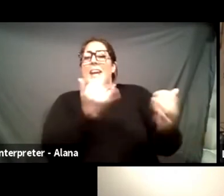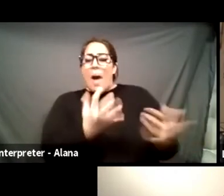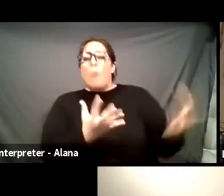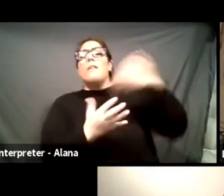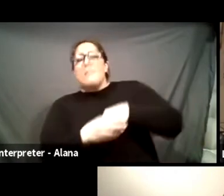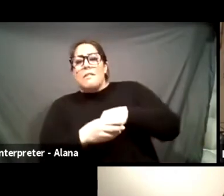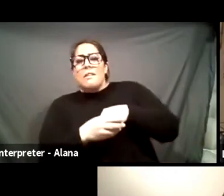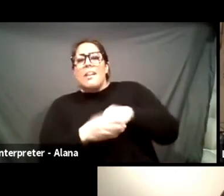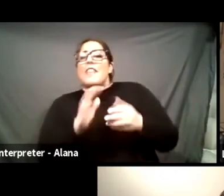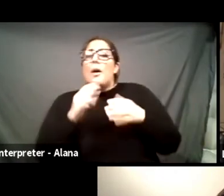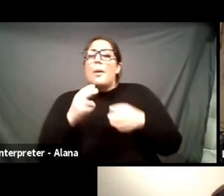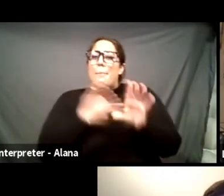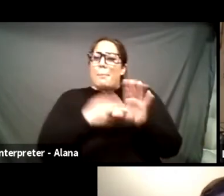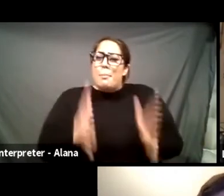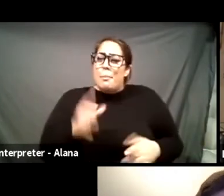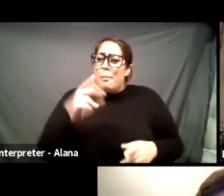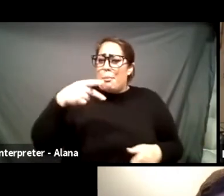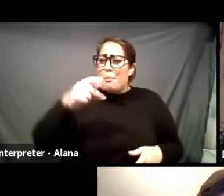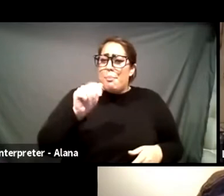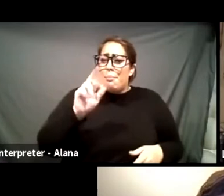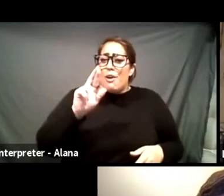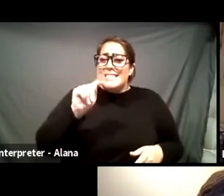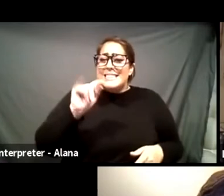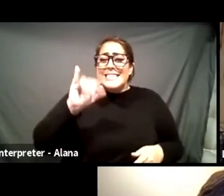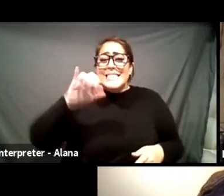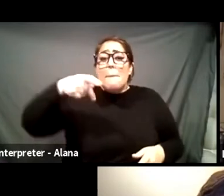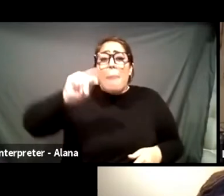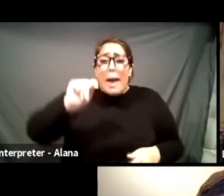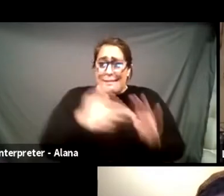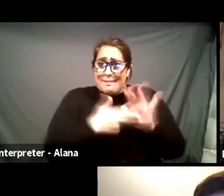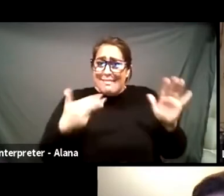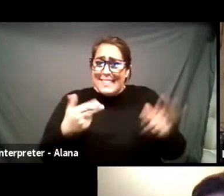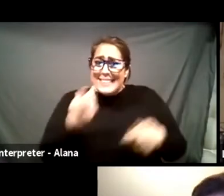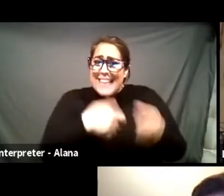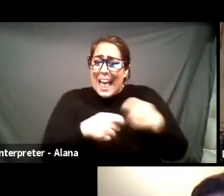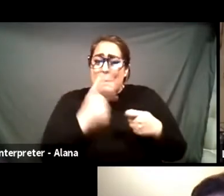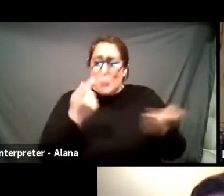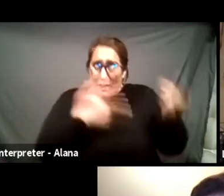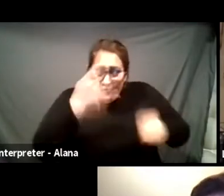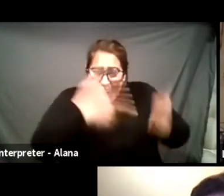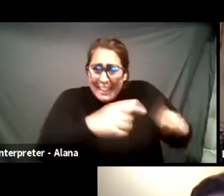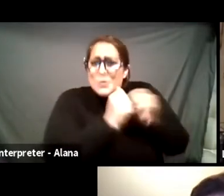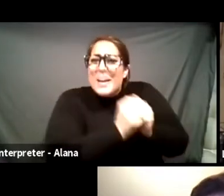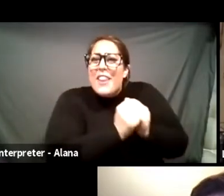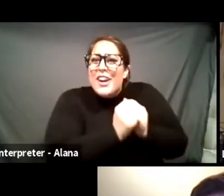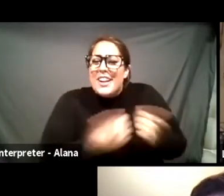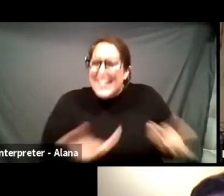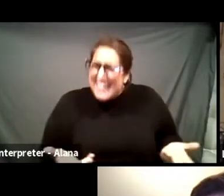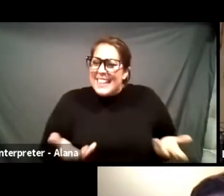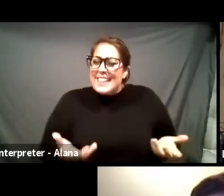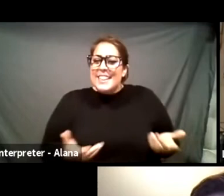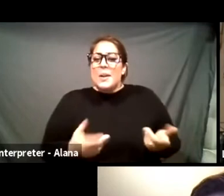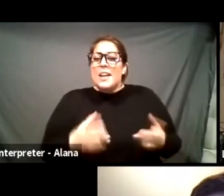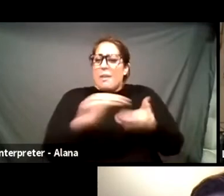projects, which is something that you know we're all trying to do here with the Intimacy Machine. And whilst most obviously you've worked with a team to produce